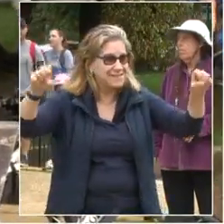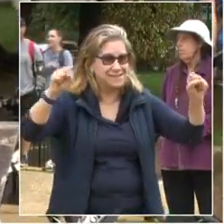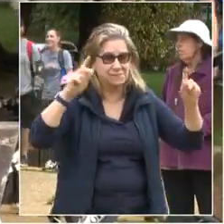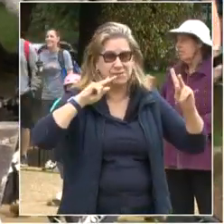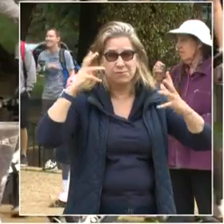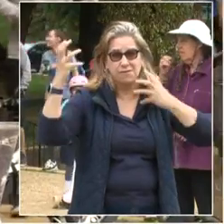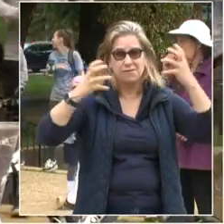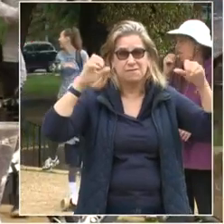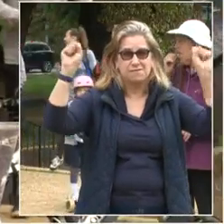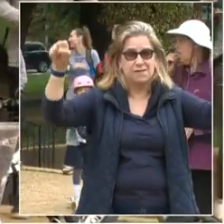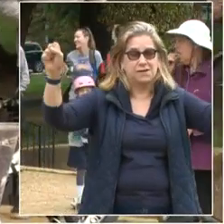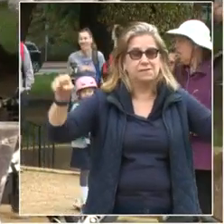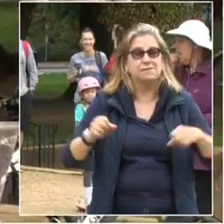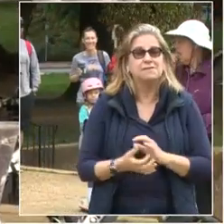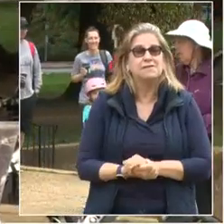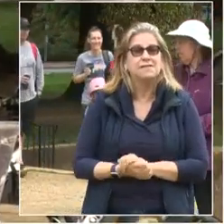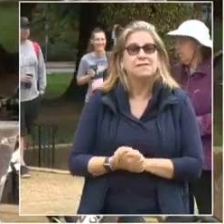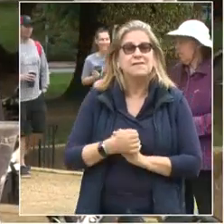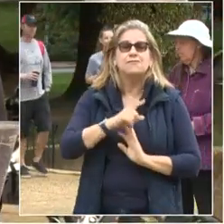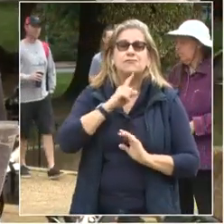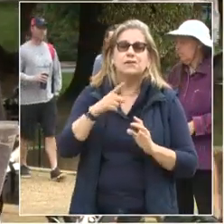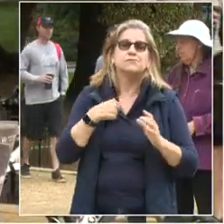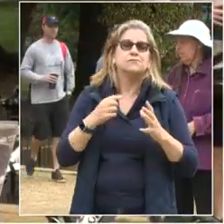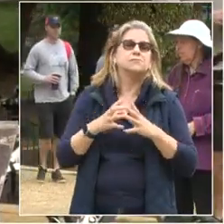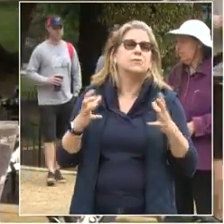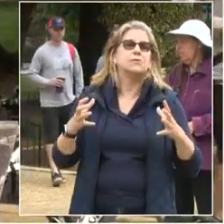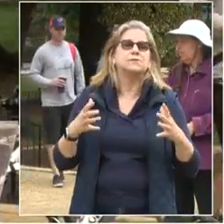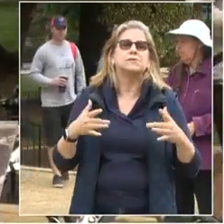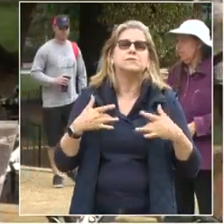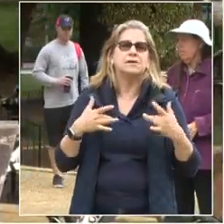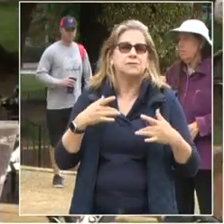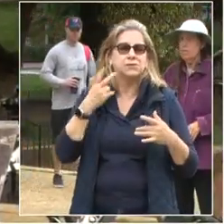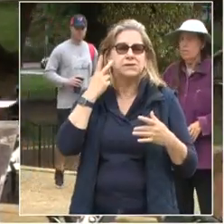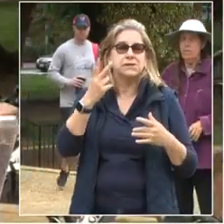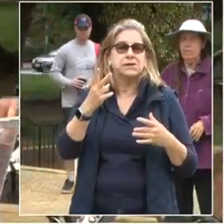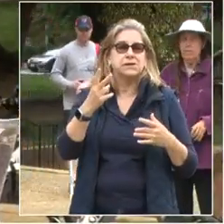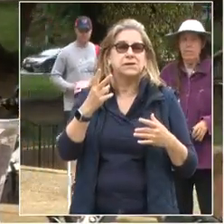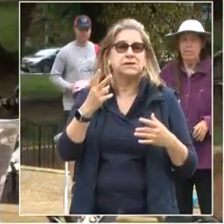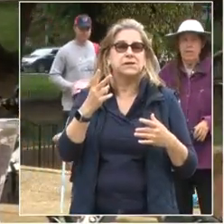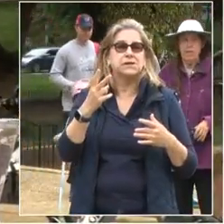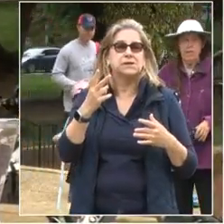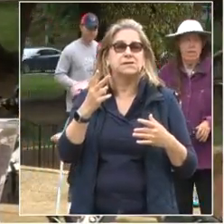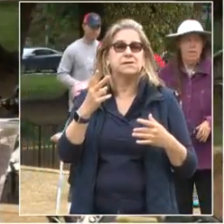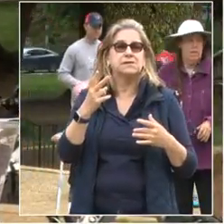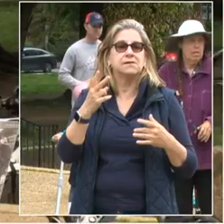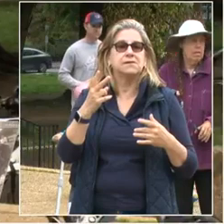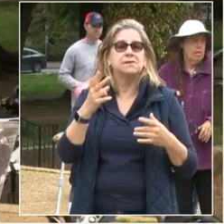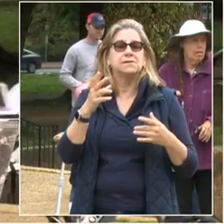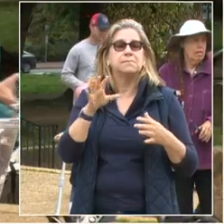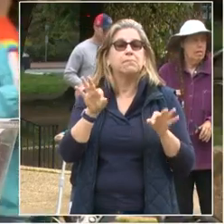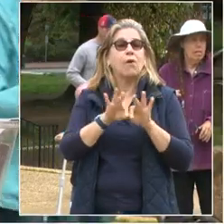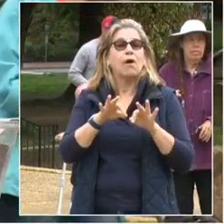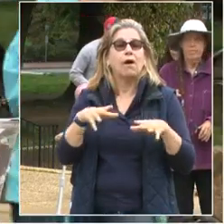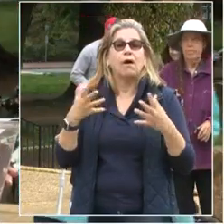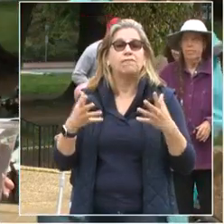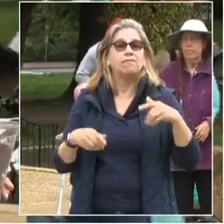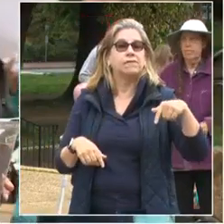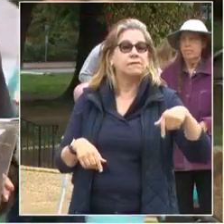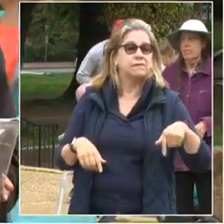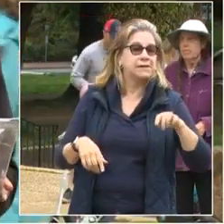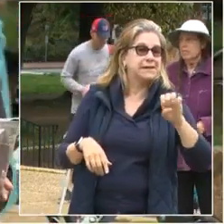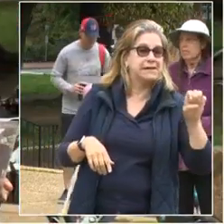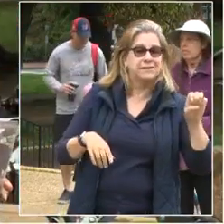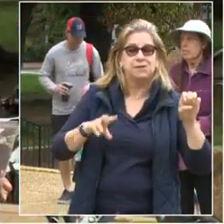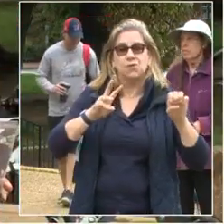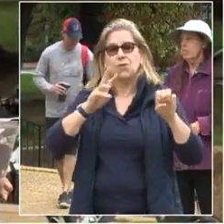So we are excited to see this important east-west connection come to fruition. And I'm also excited to share